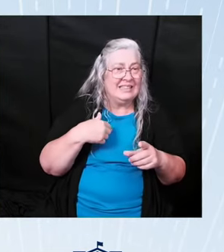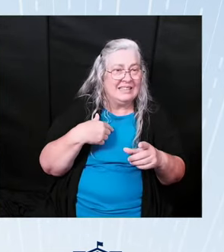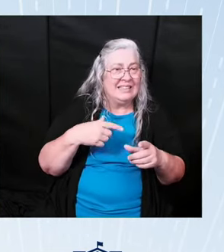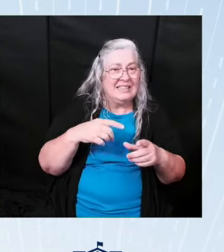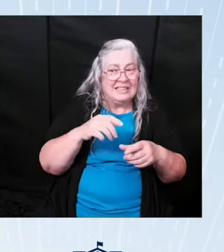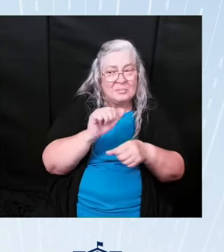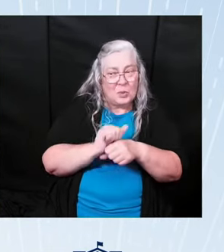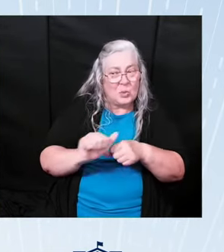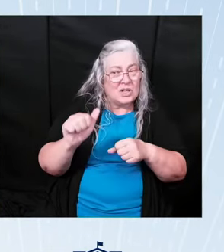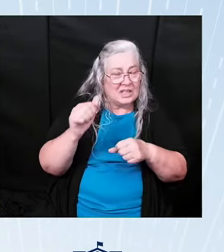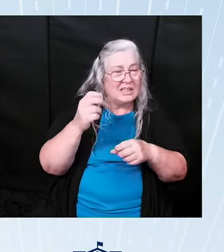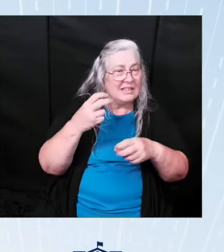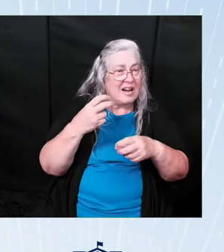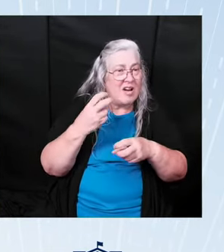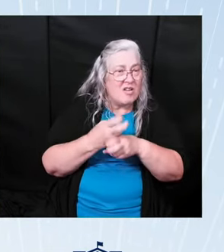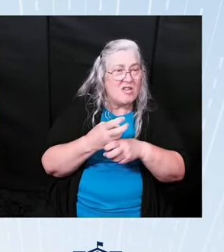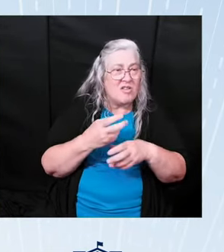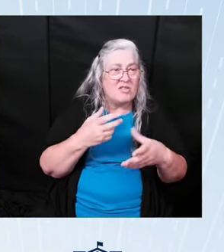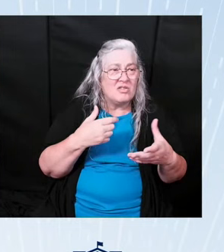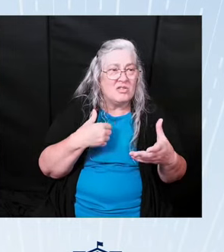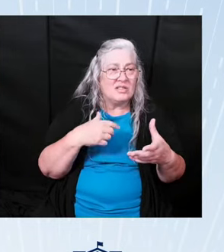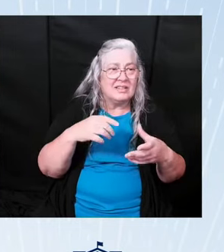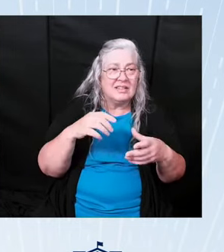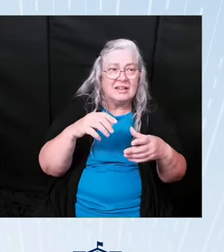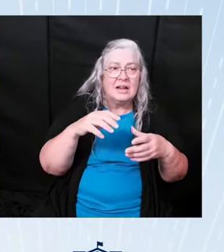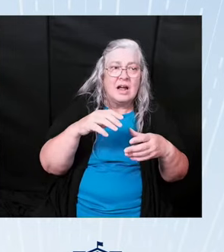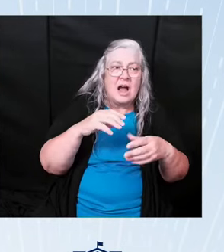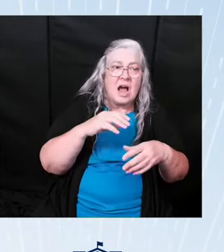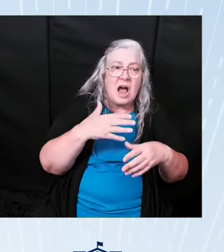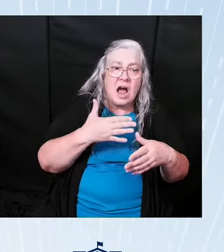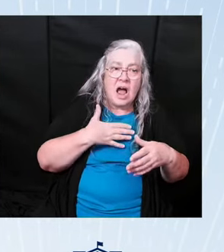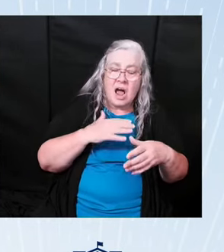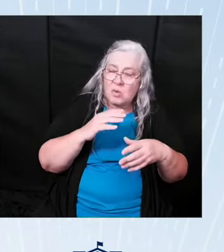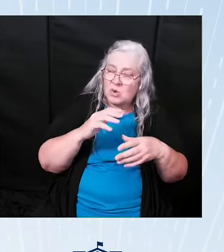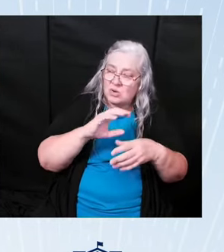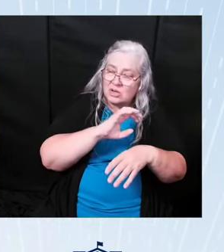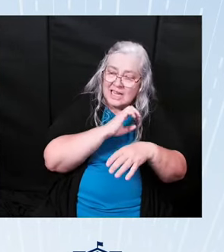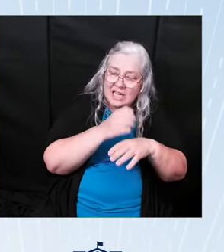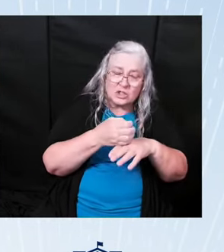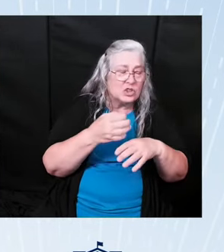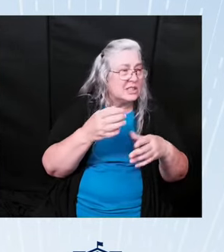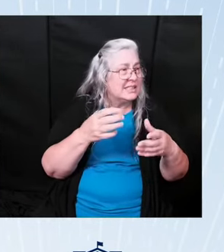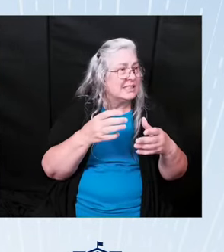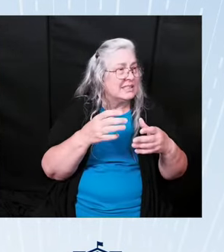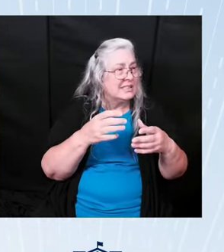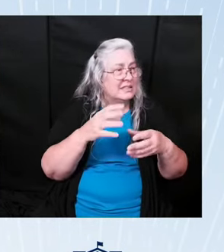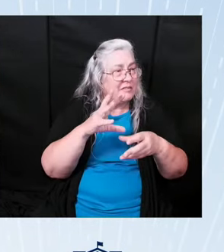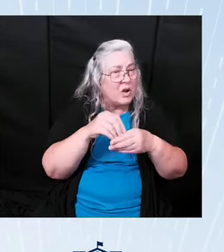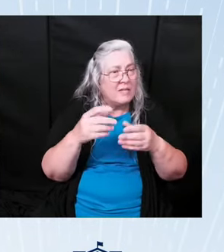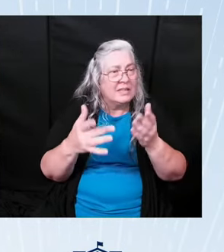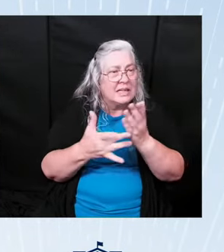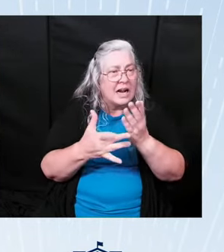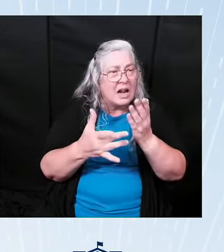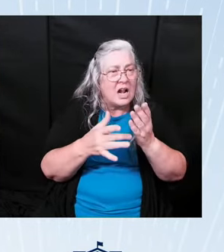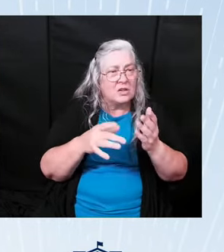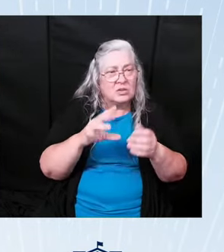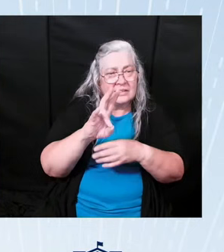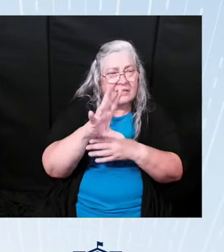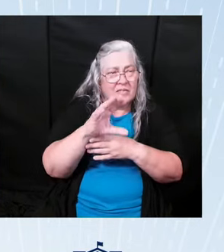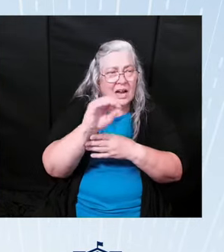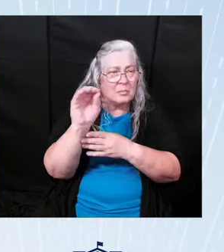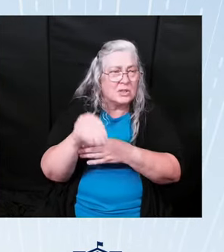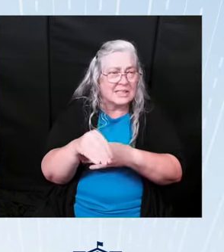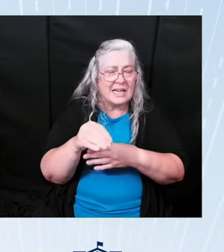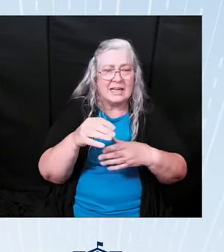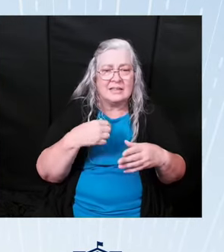using biodiesel for our big equipment. We don't build a building if it's not LEED certified. I mean, we're doing a lot of work, and we've